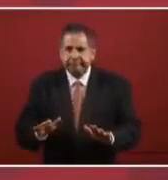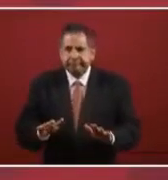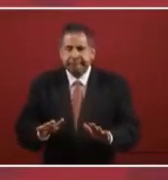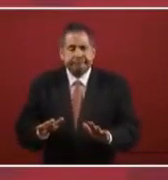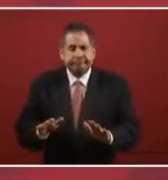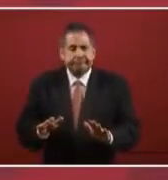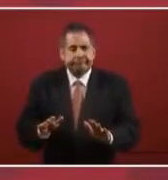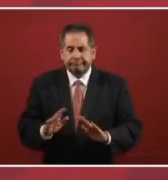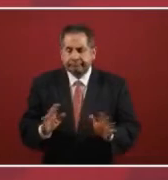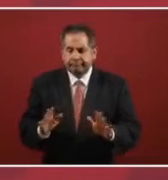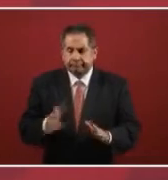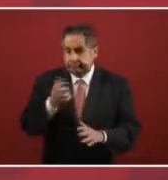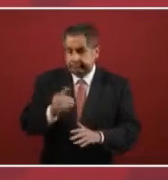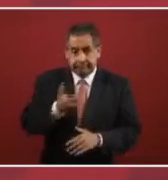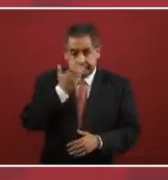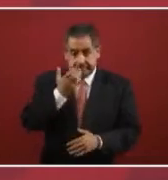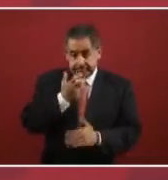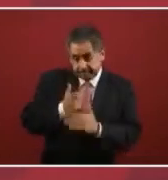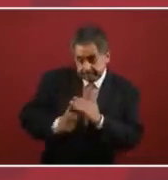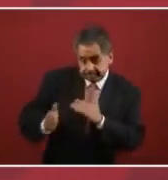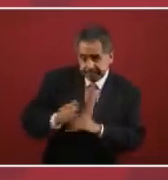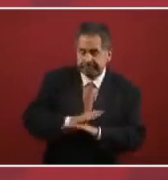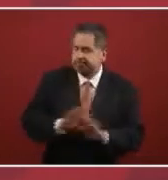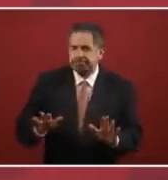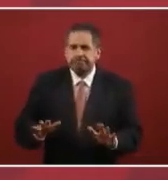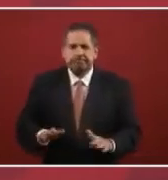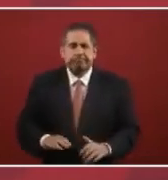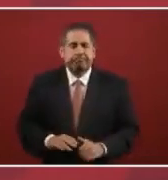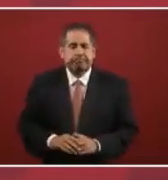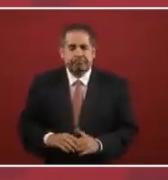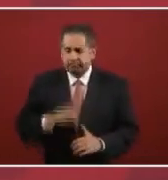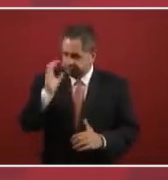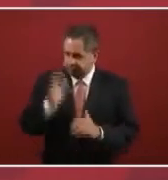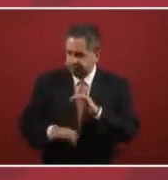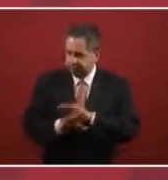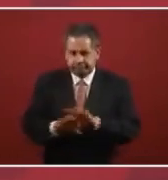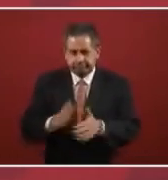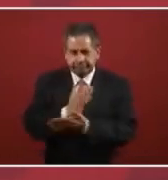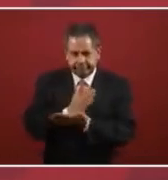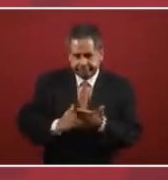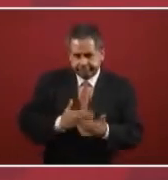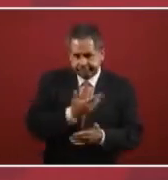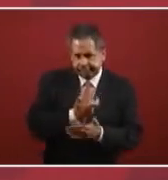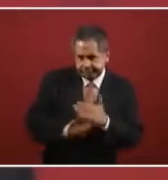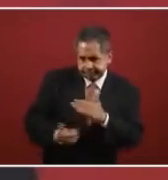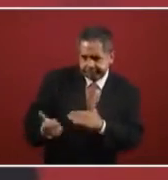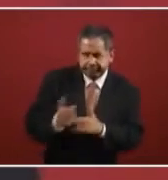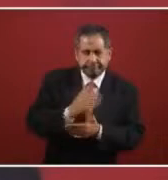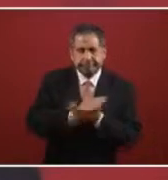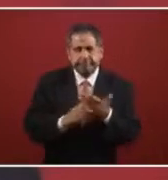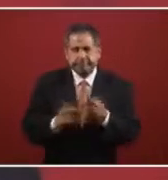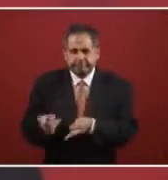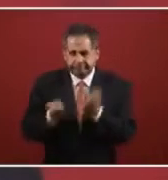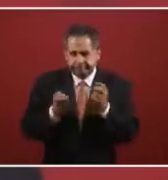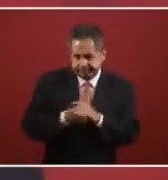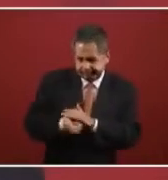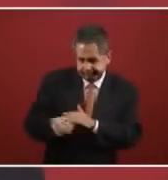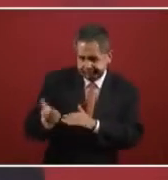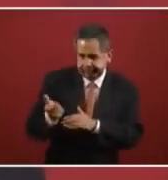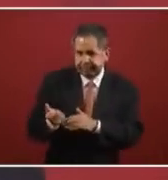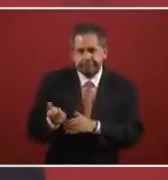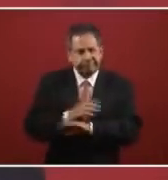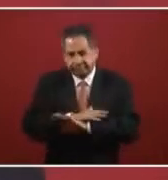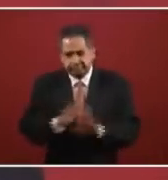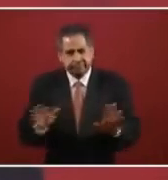payoffs como forma or de gobierno. demanding bribes. Se acaba el moche, We se acaba end el bribes. chichicoleo. We end